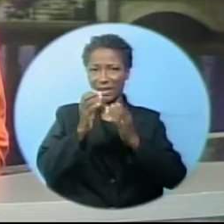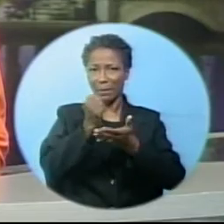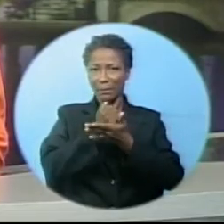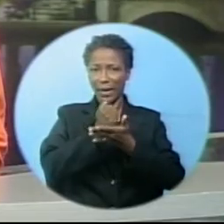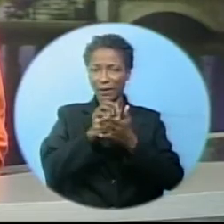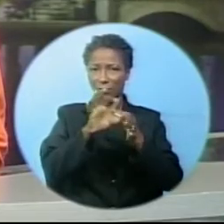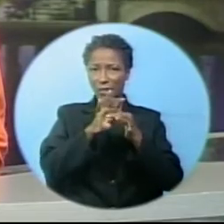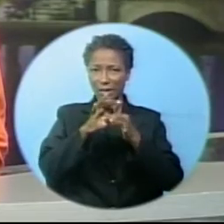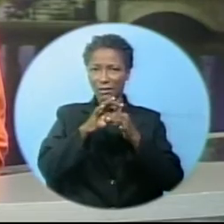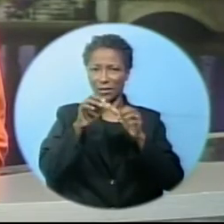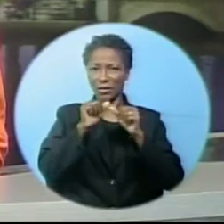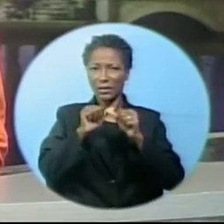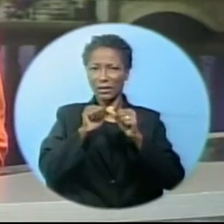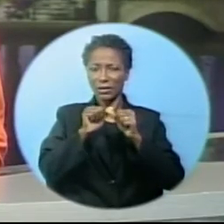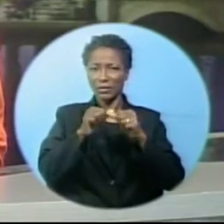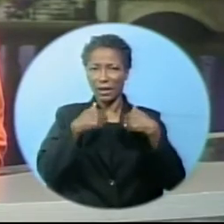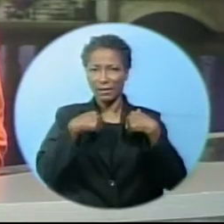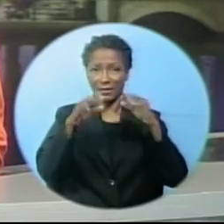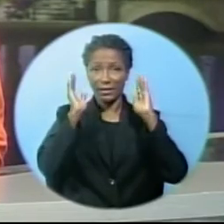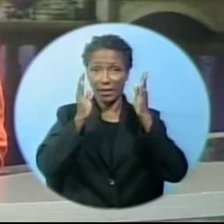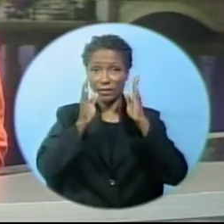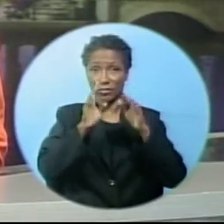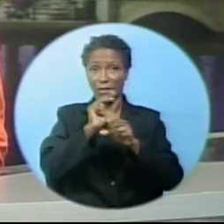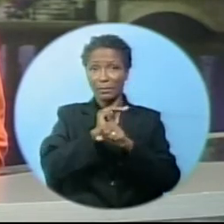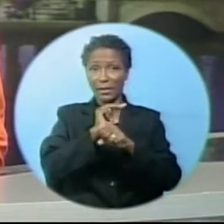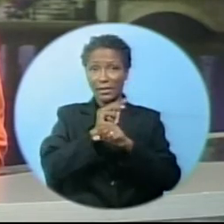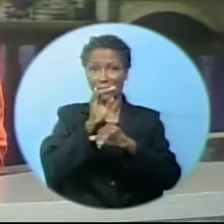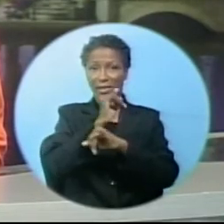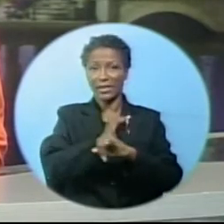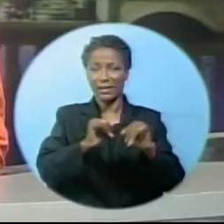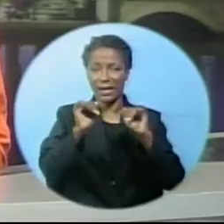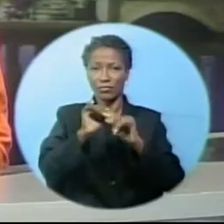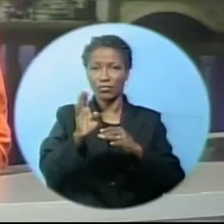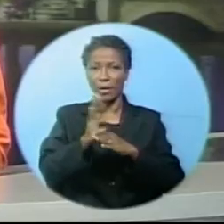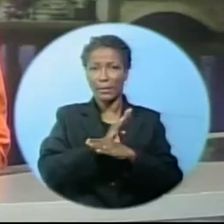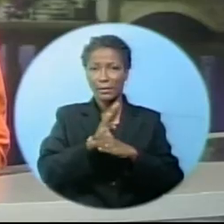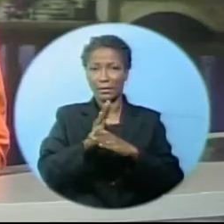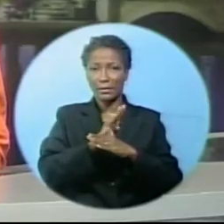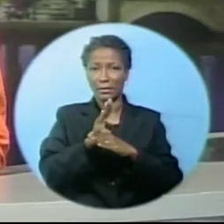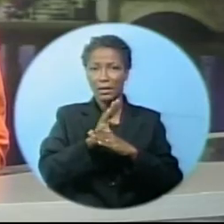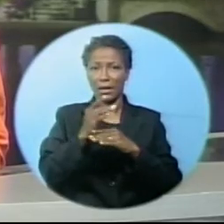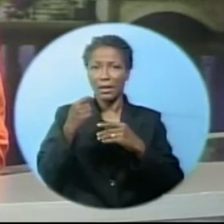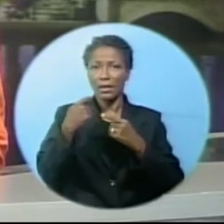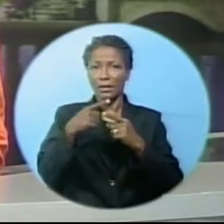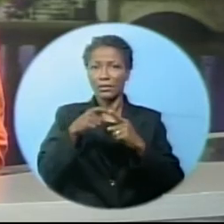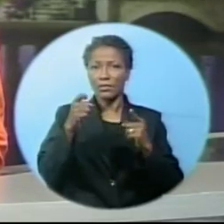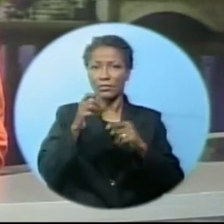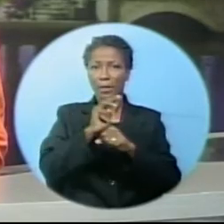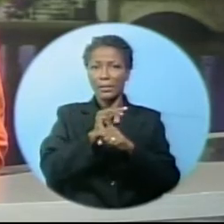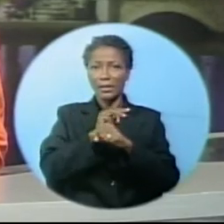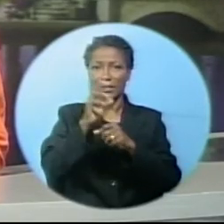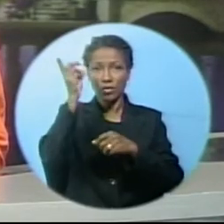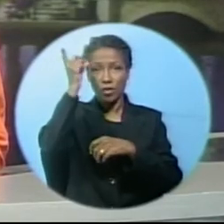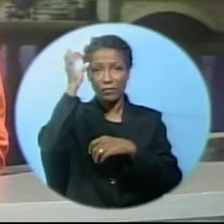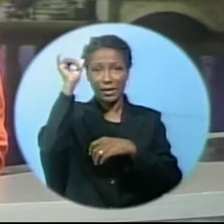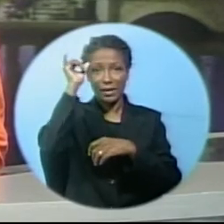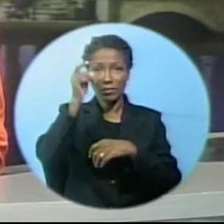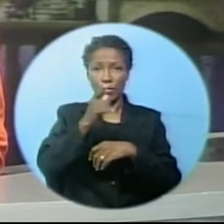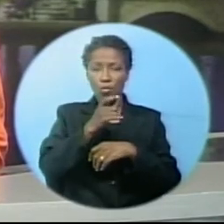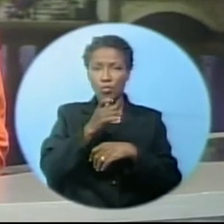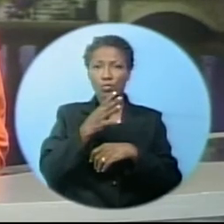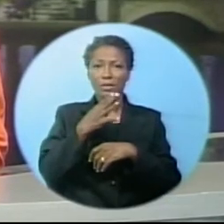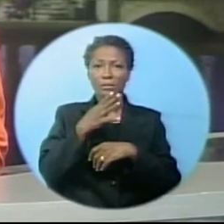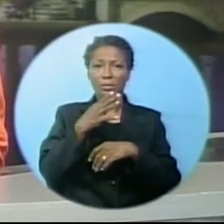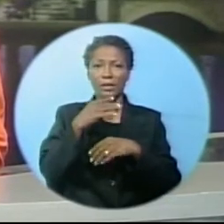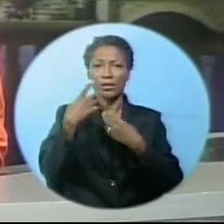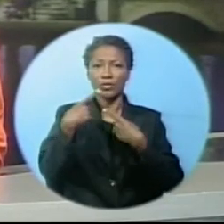relationships continues to engage the attention of the Ministry of International Business. That's according to Minister Donville Innes, who made the remarks